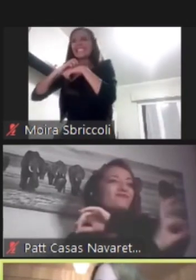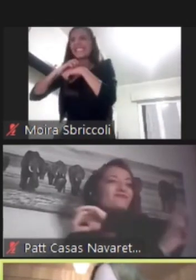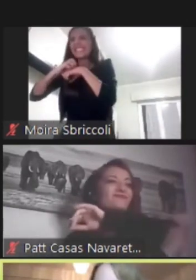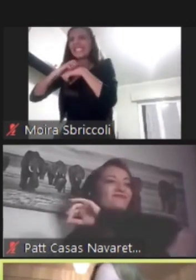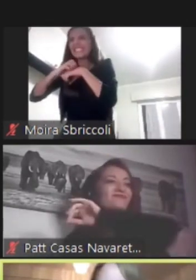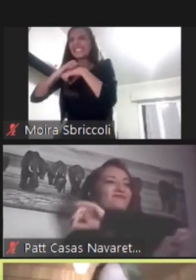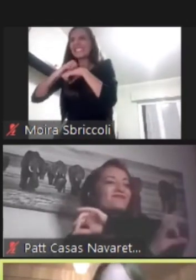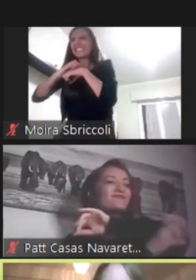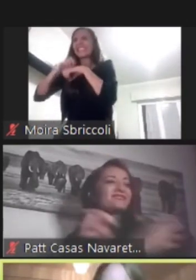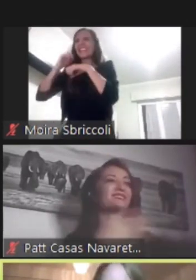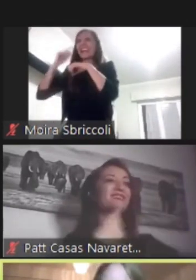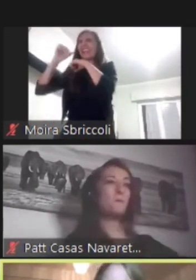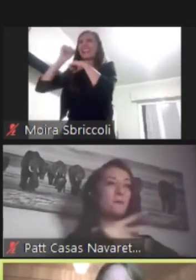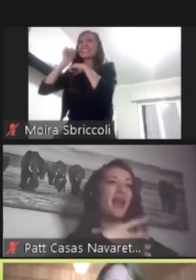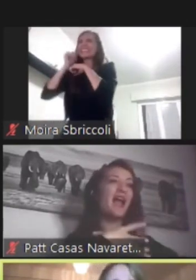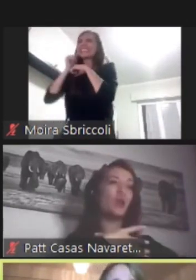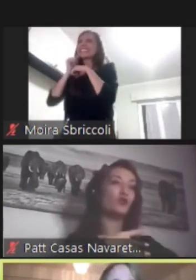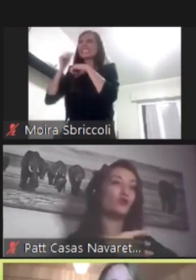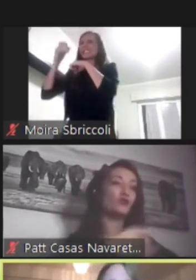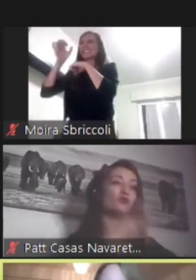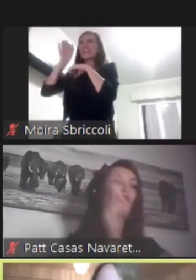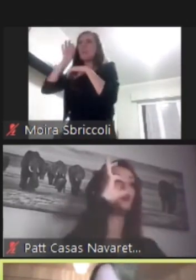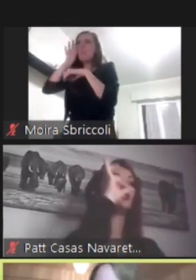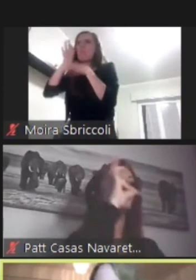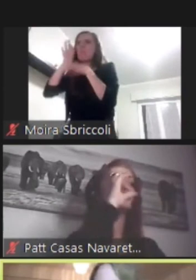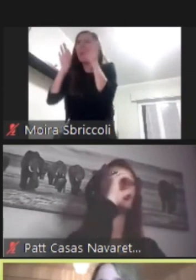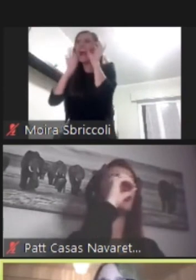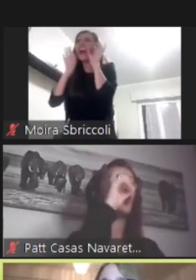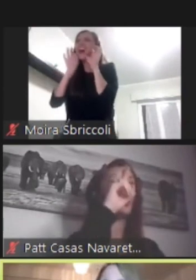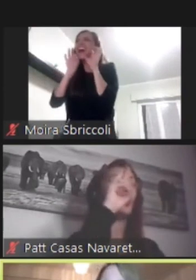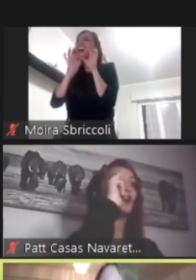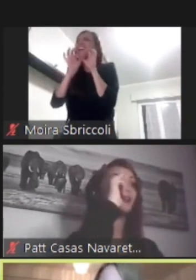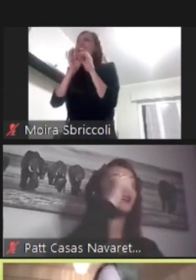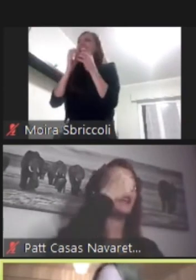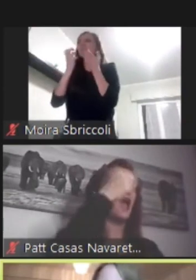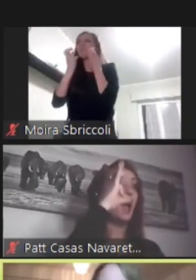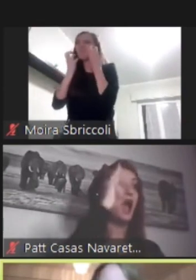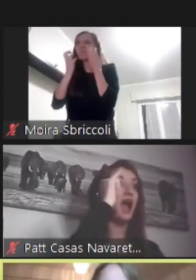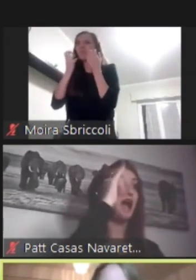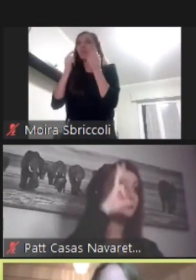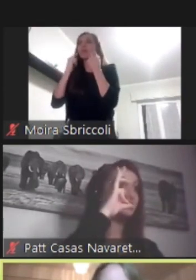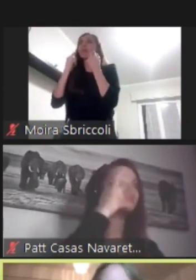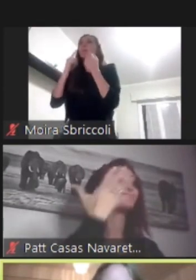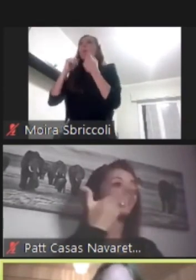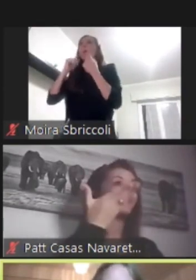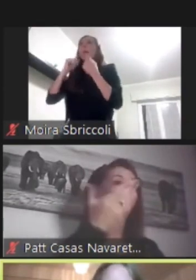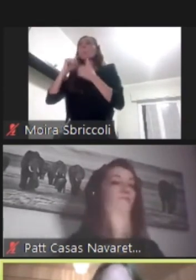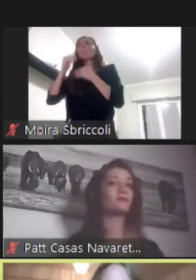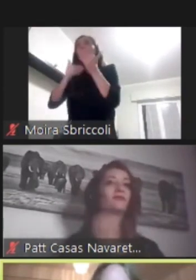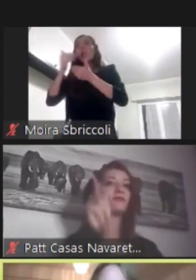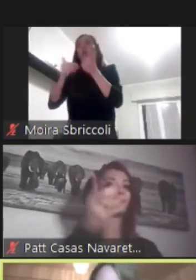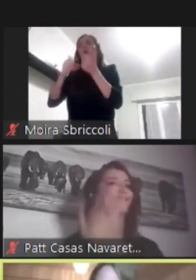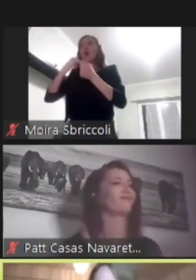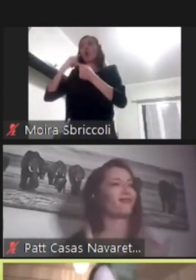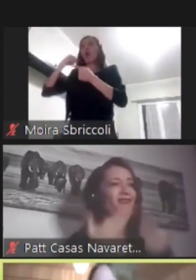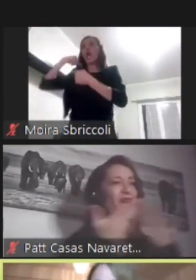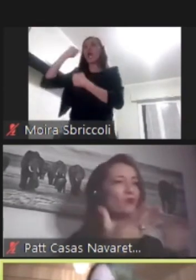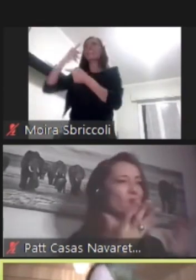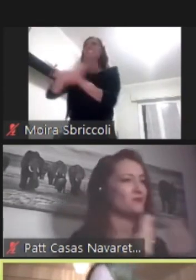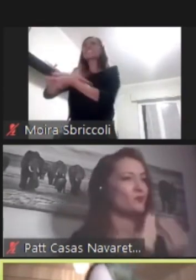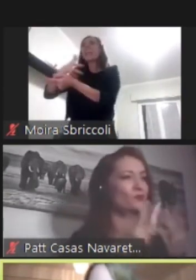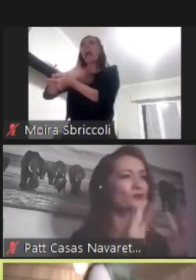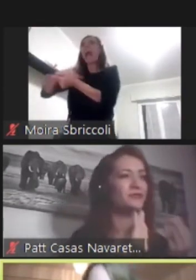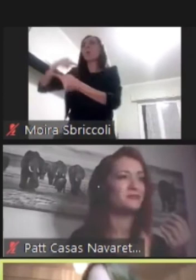the circulation, which speeds up the body's natural elimination process